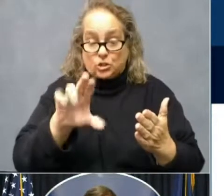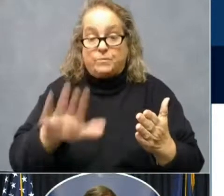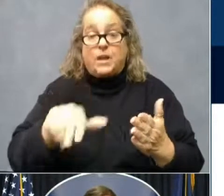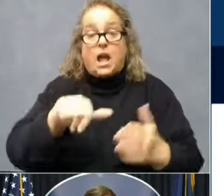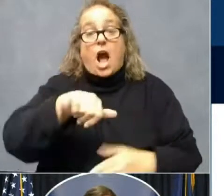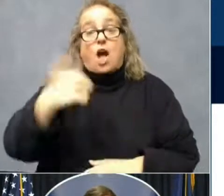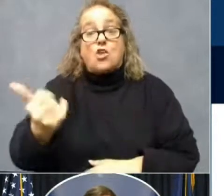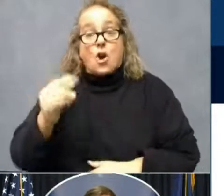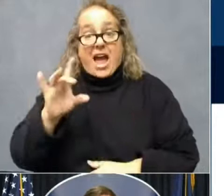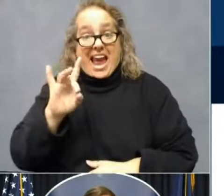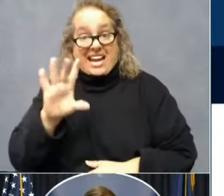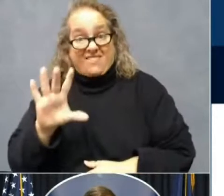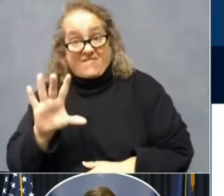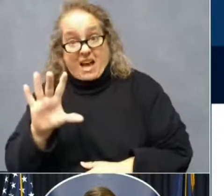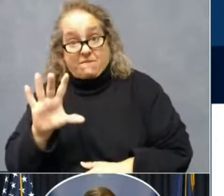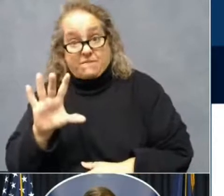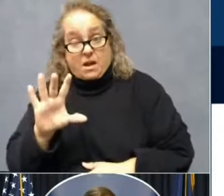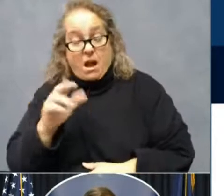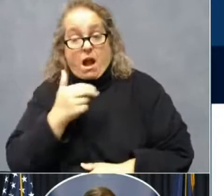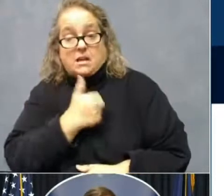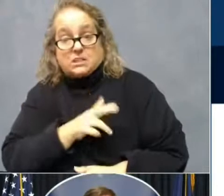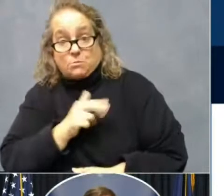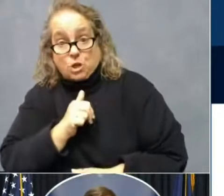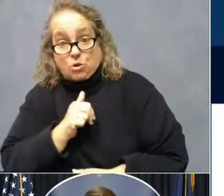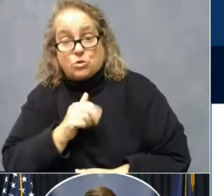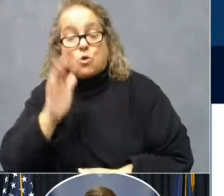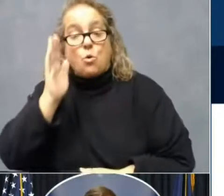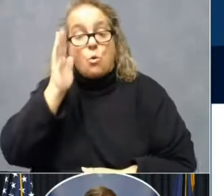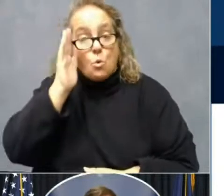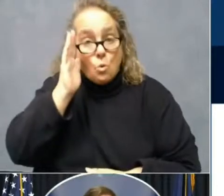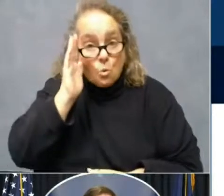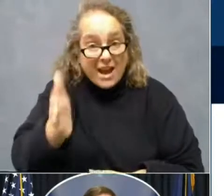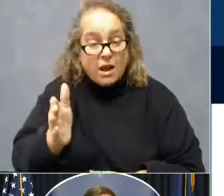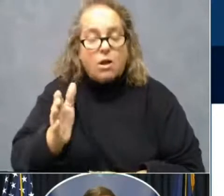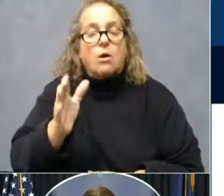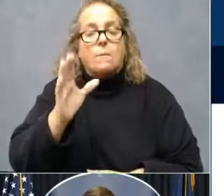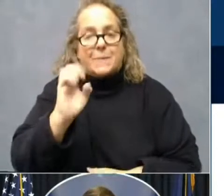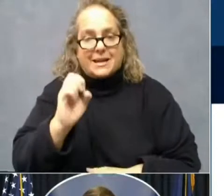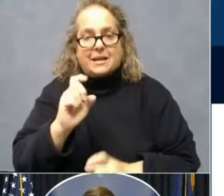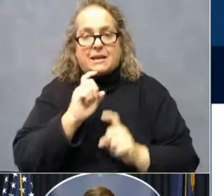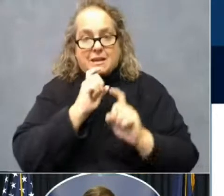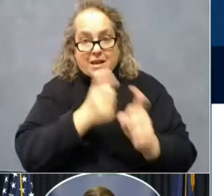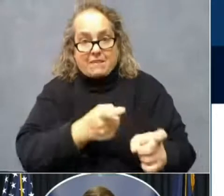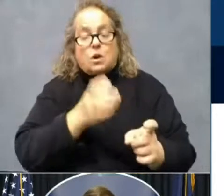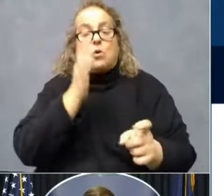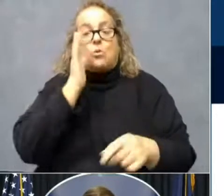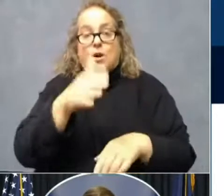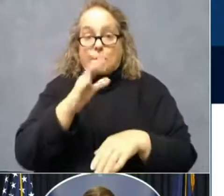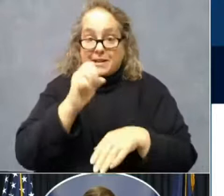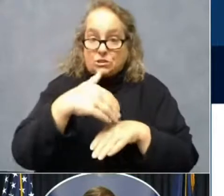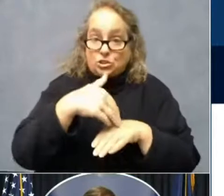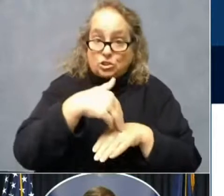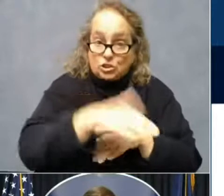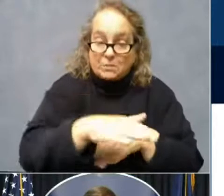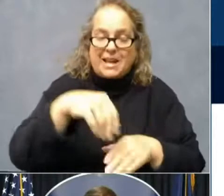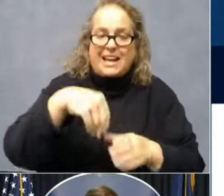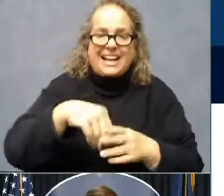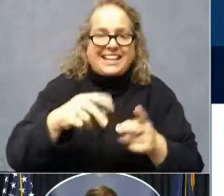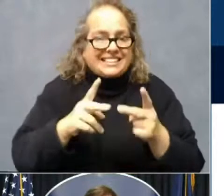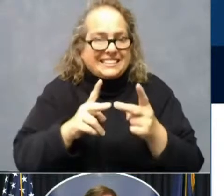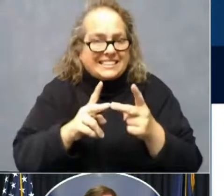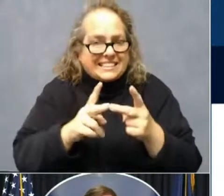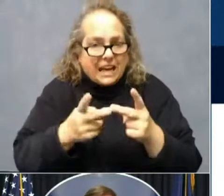care hospitals will be allocated and will be shipped in that second